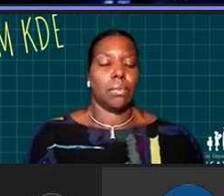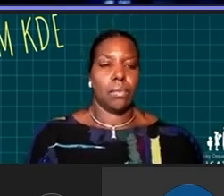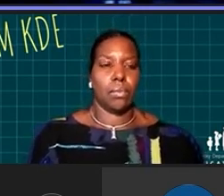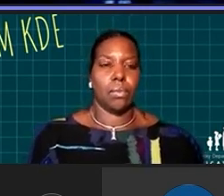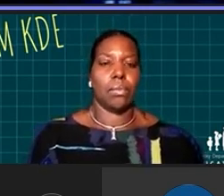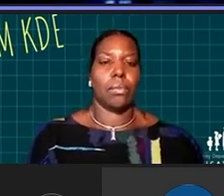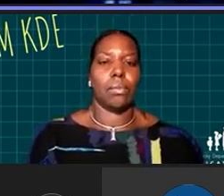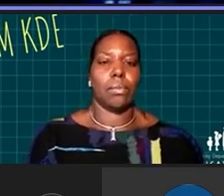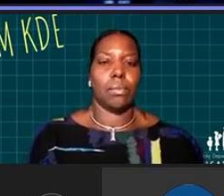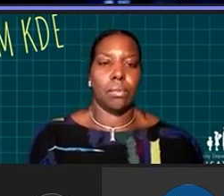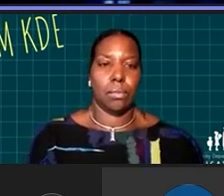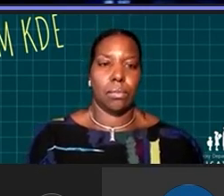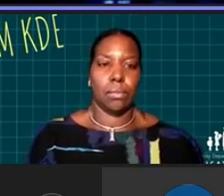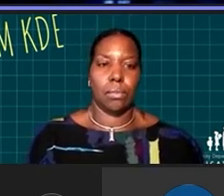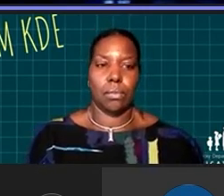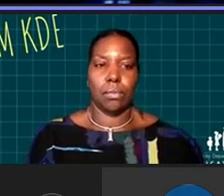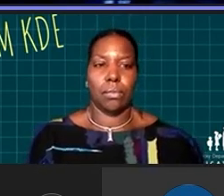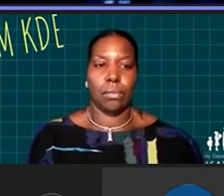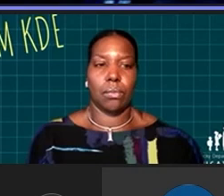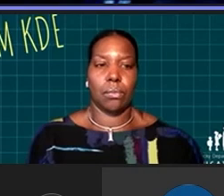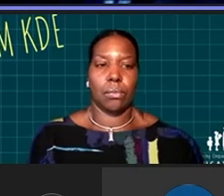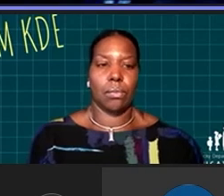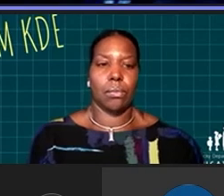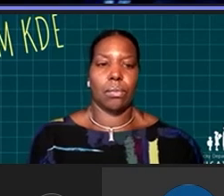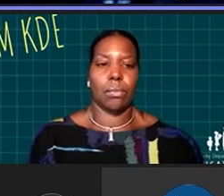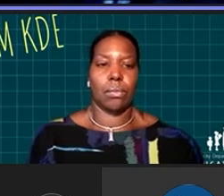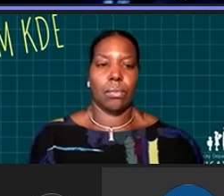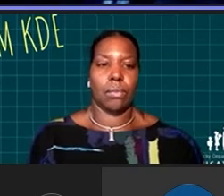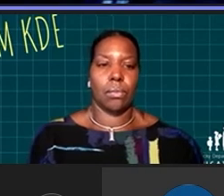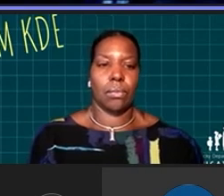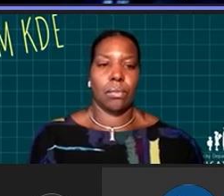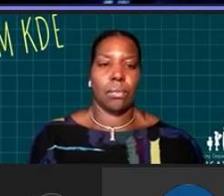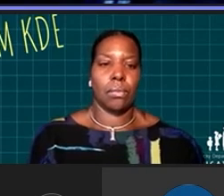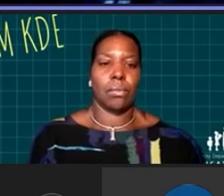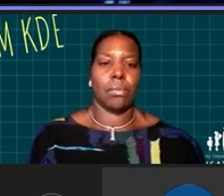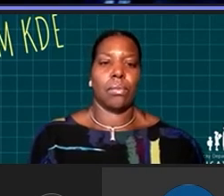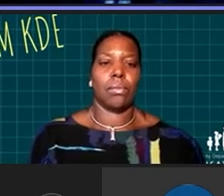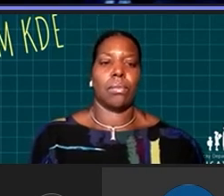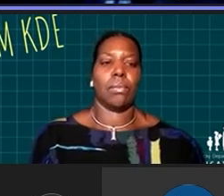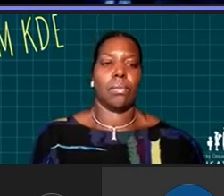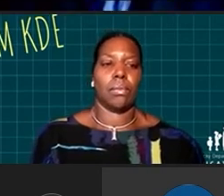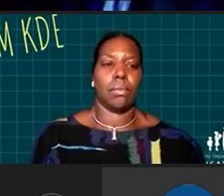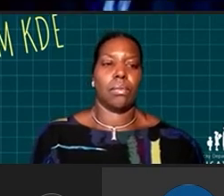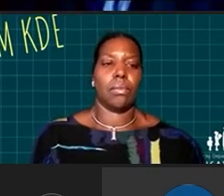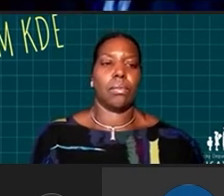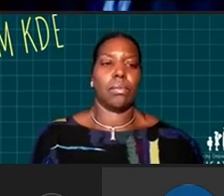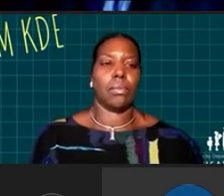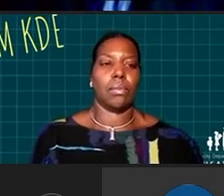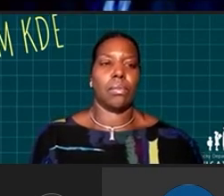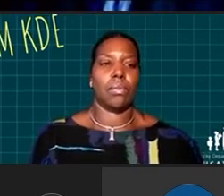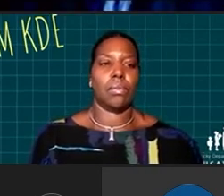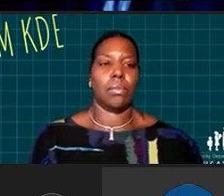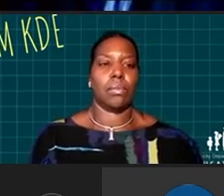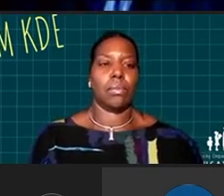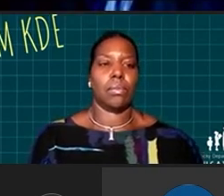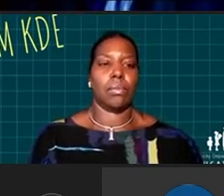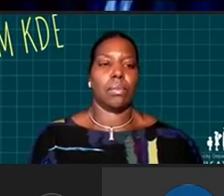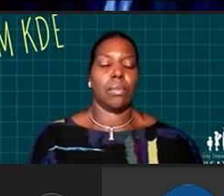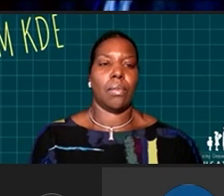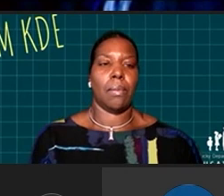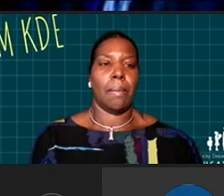occur within the funding year that you've requested the support for.